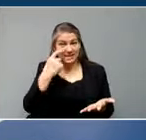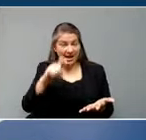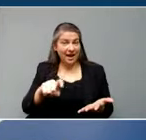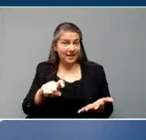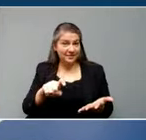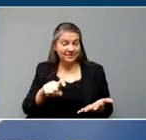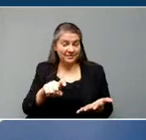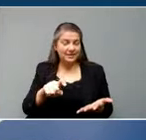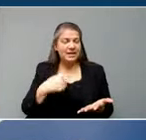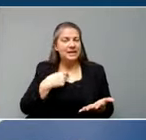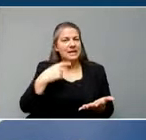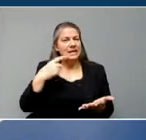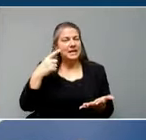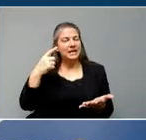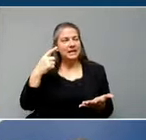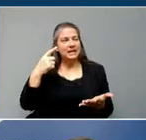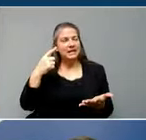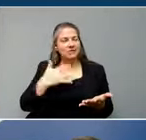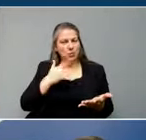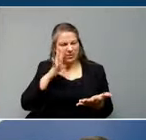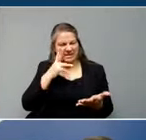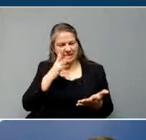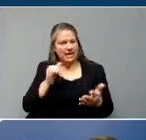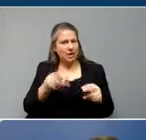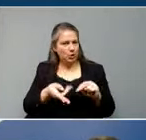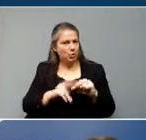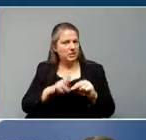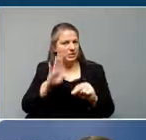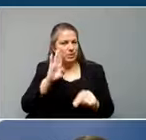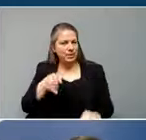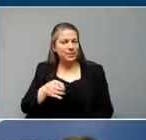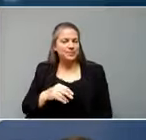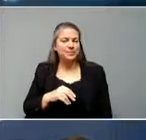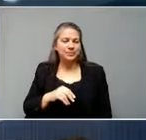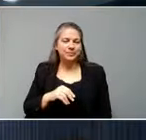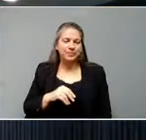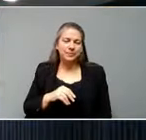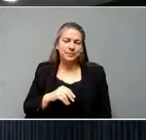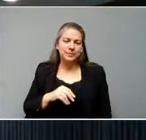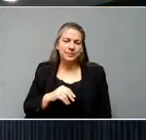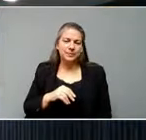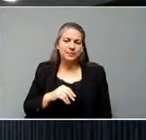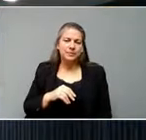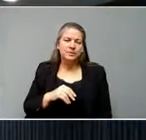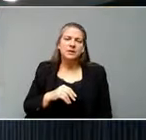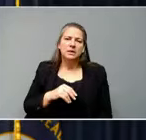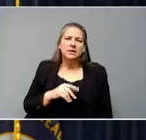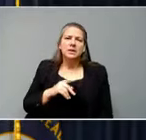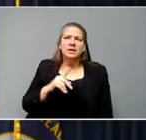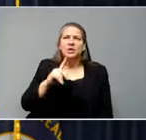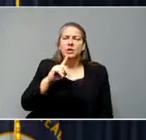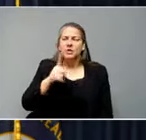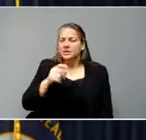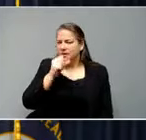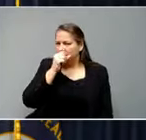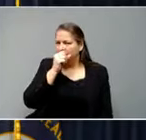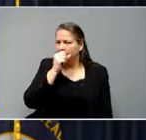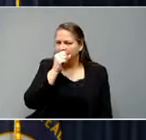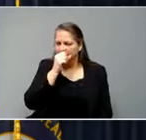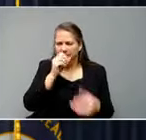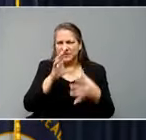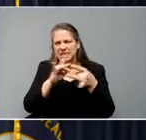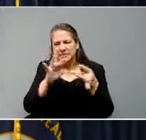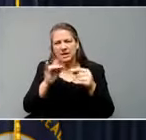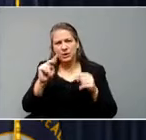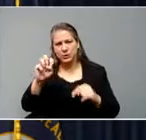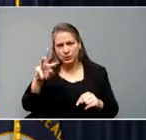going to see that increase. Now, there is a sentiment that's out there in the news.